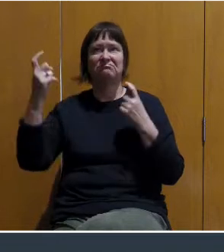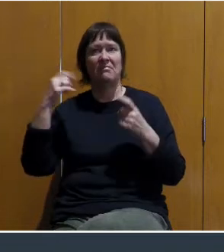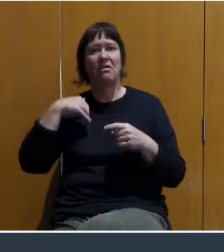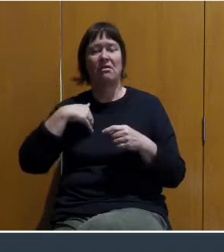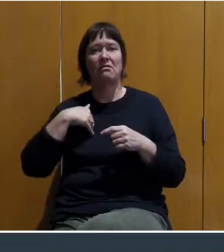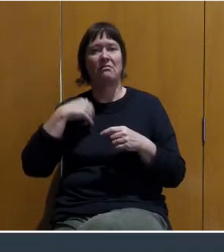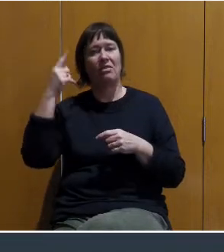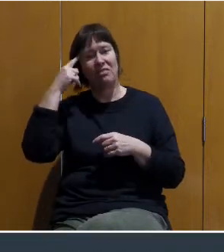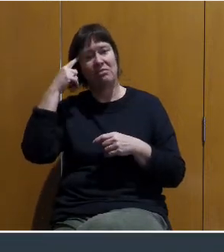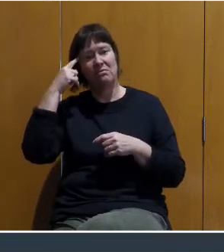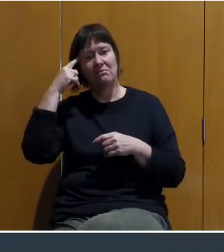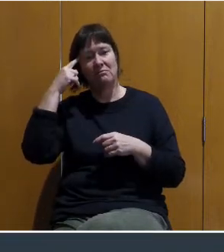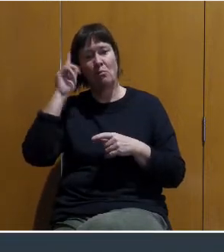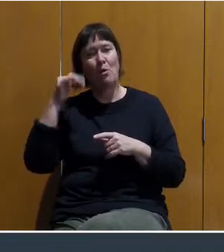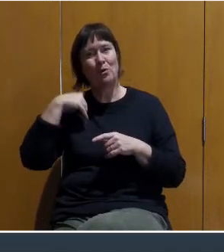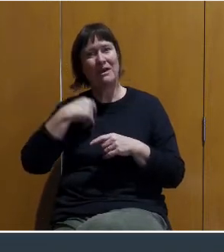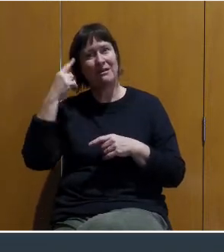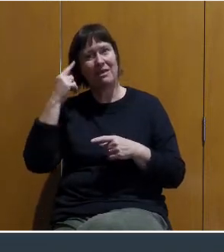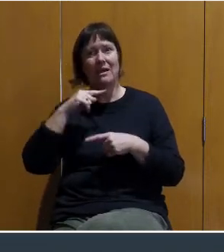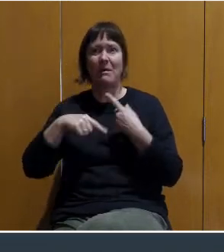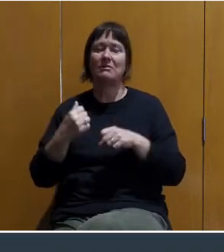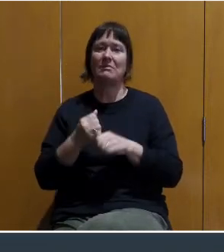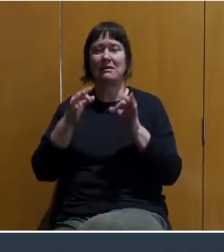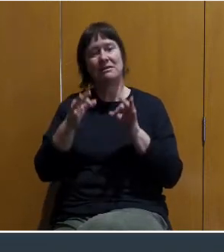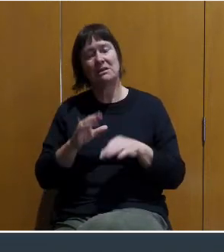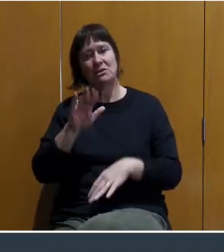in declining or approving that permission permit.